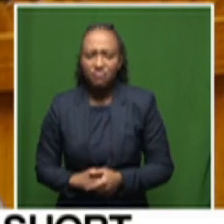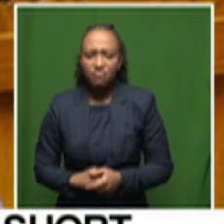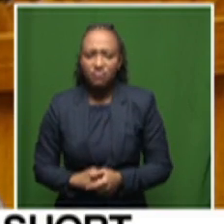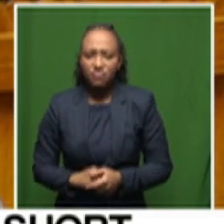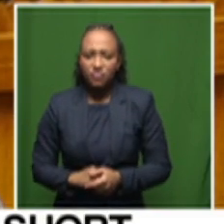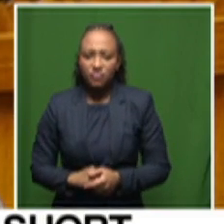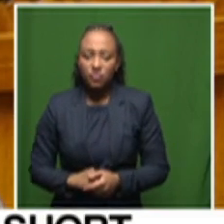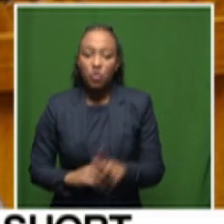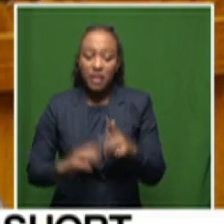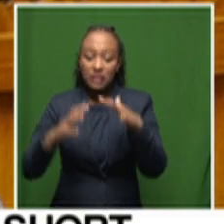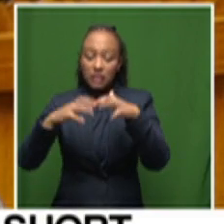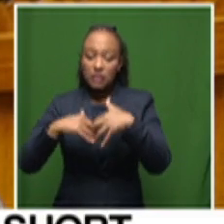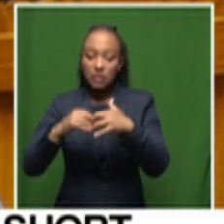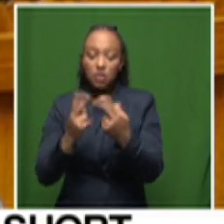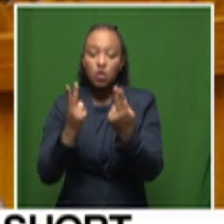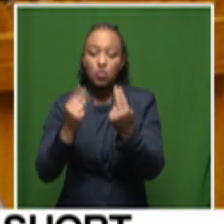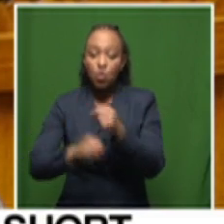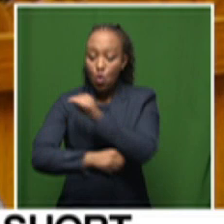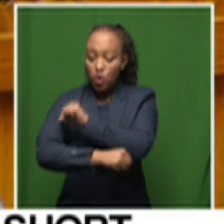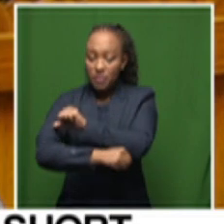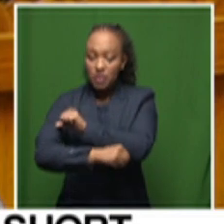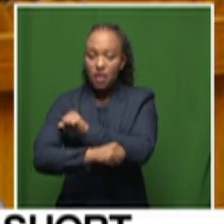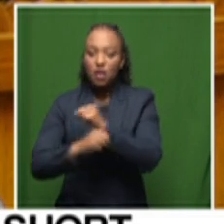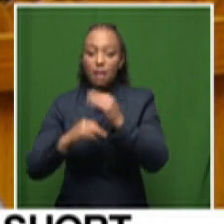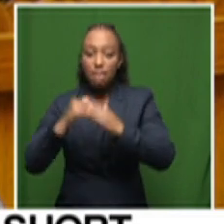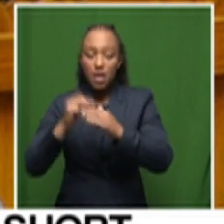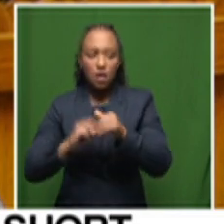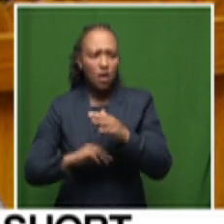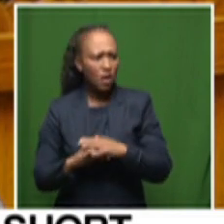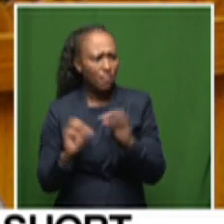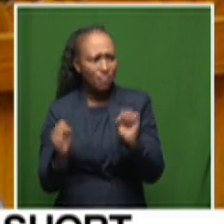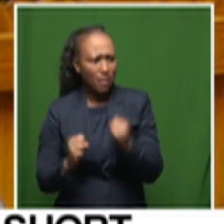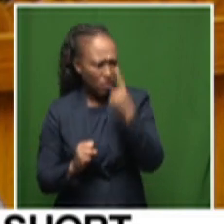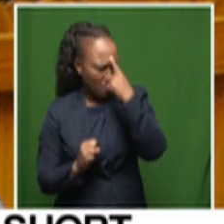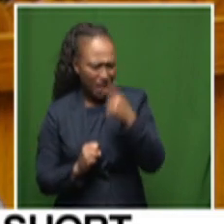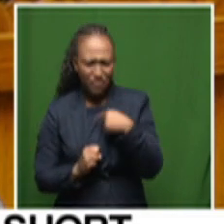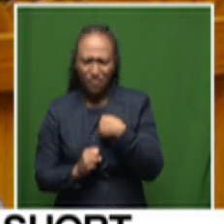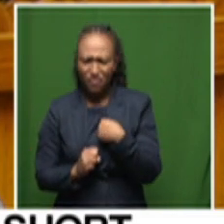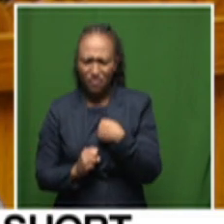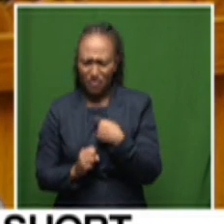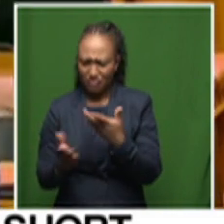new hospital constructed there. It's unbelievable.